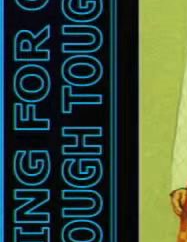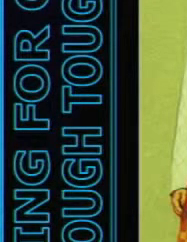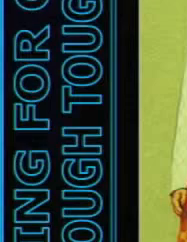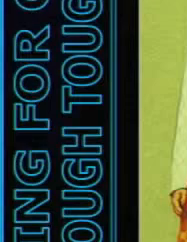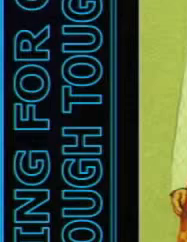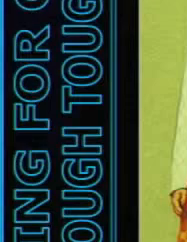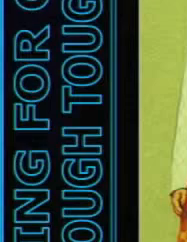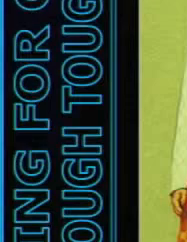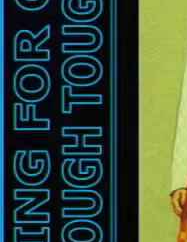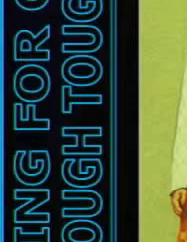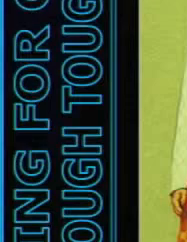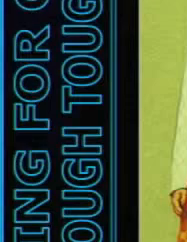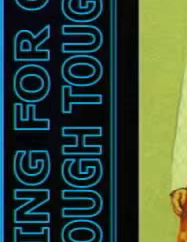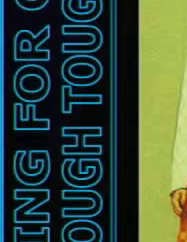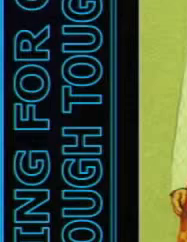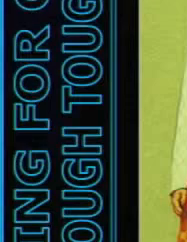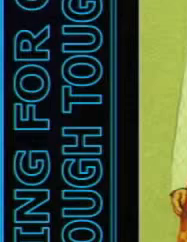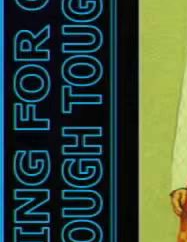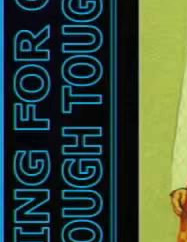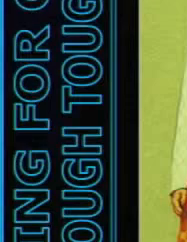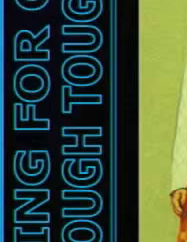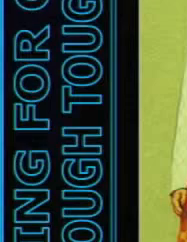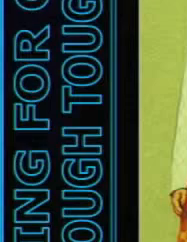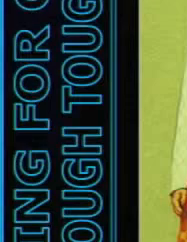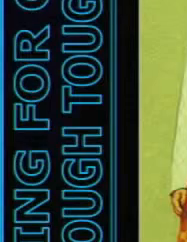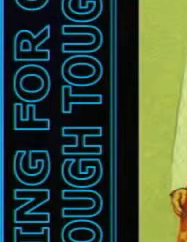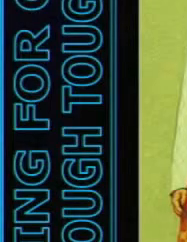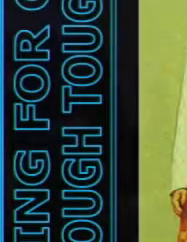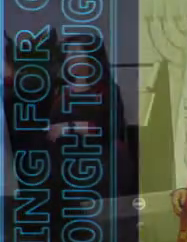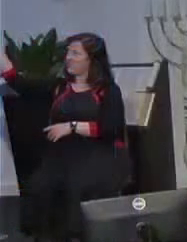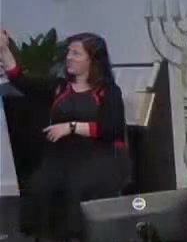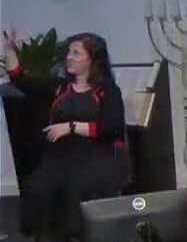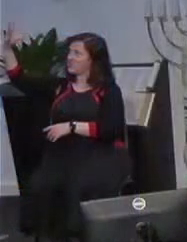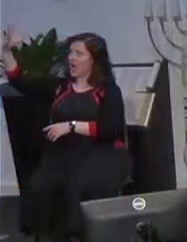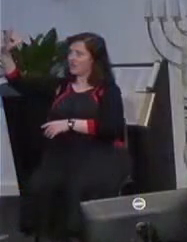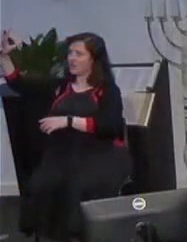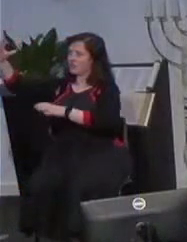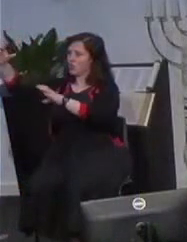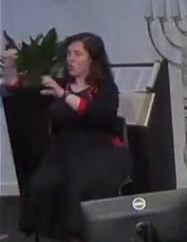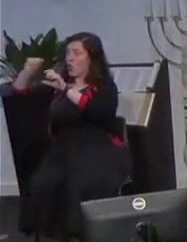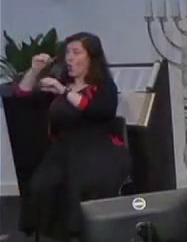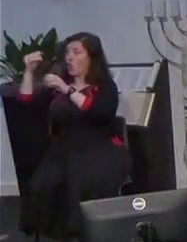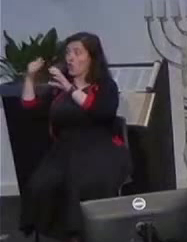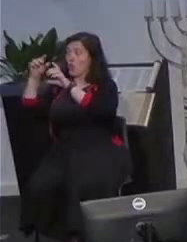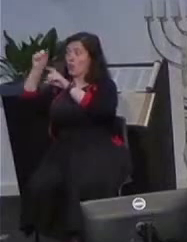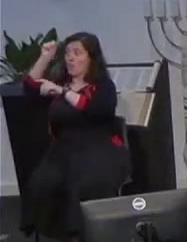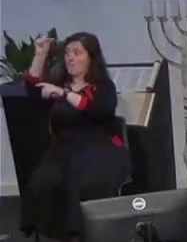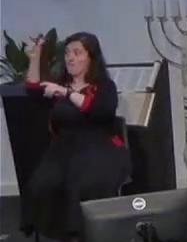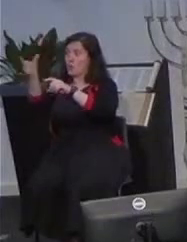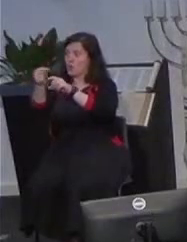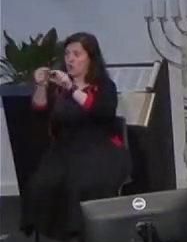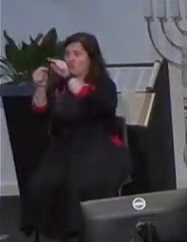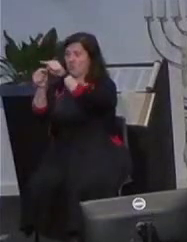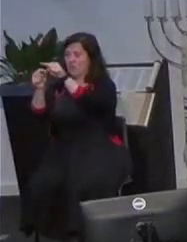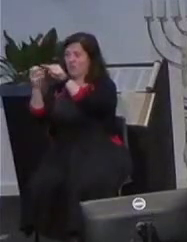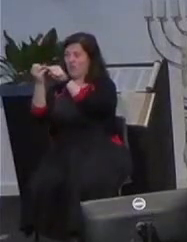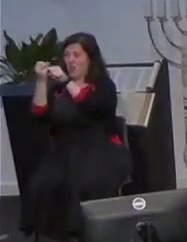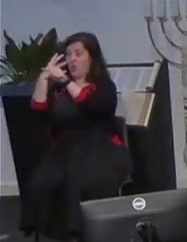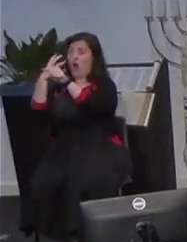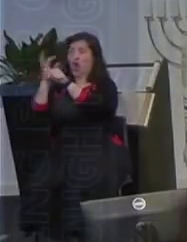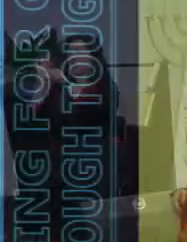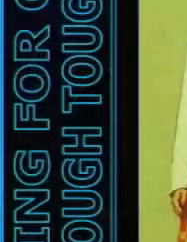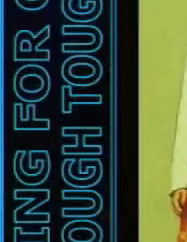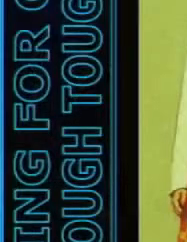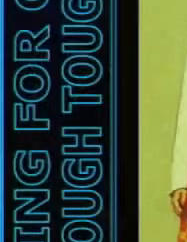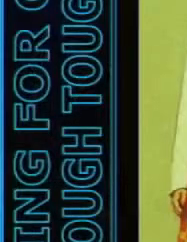When we look at the moon, what we're actually seeing is the sun's light. We're not seeing the light from the moon itself. And so